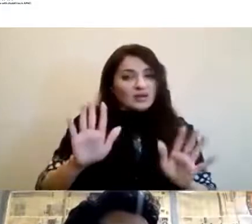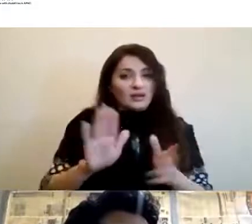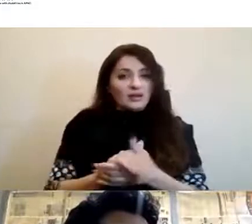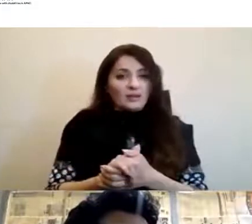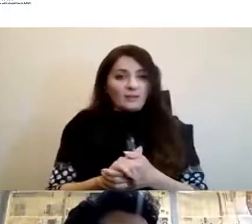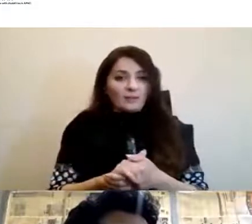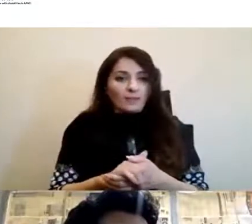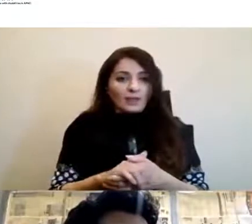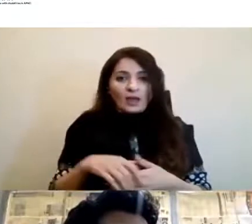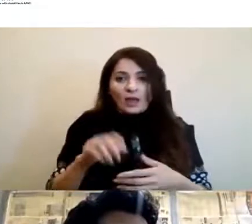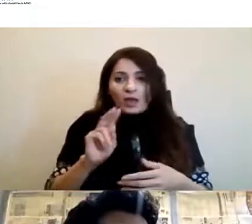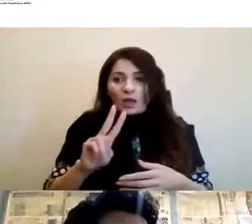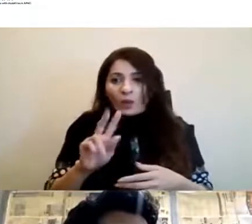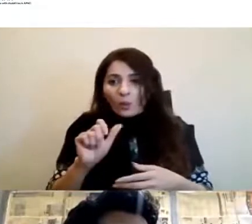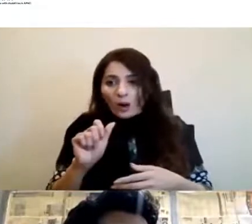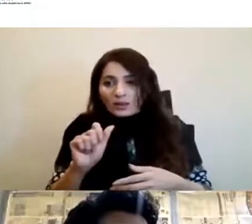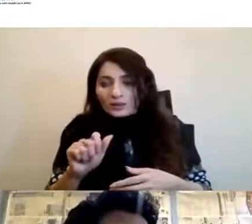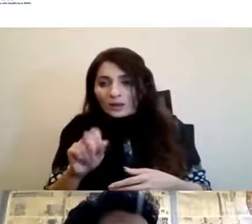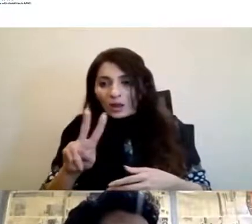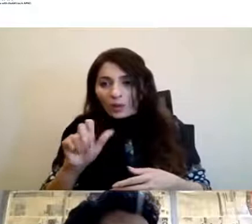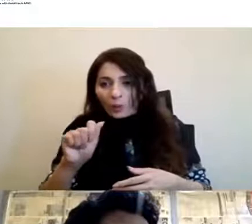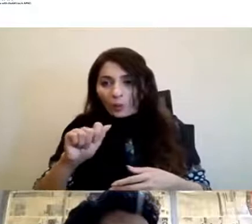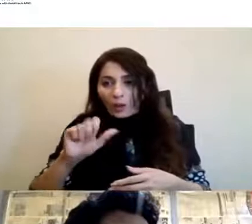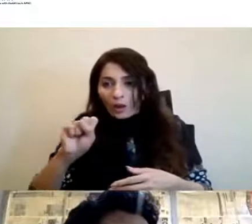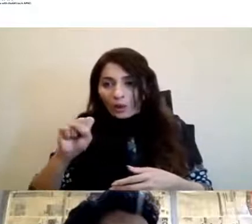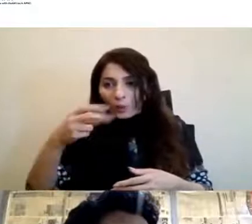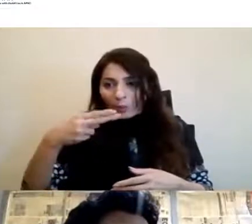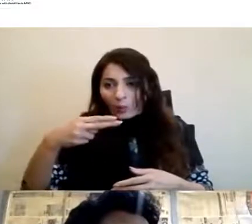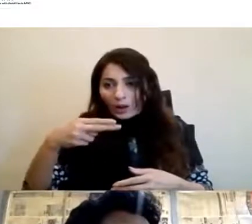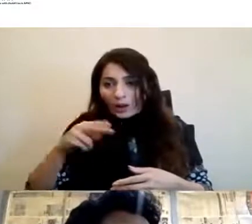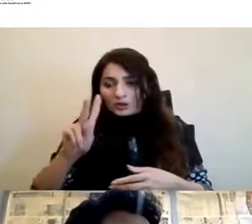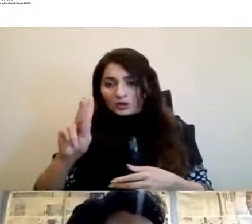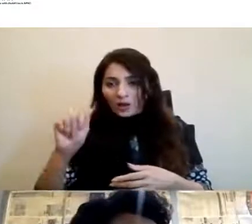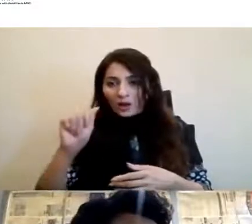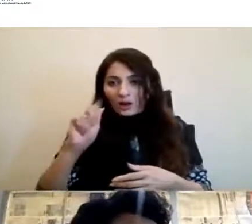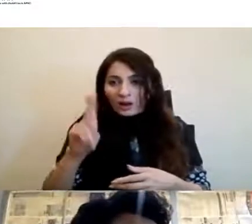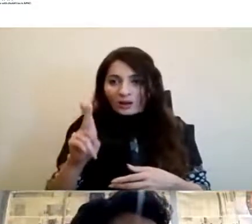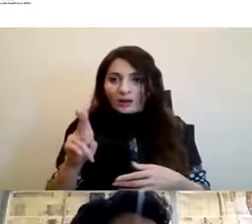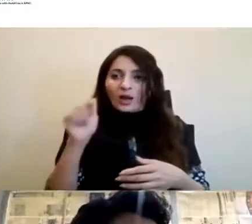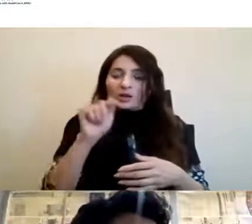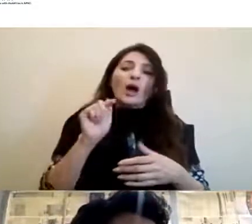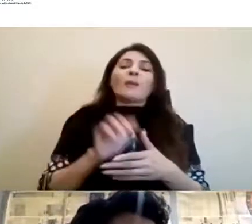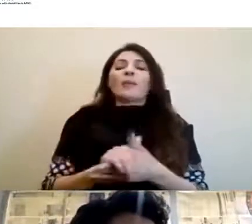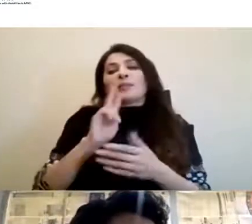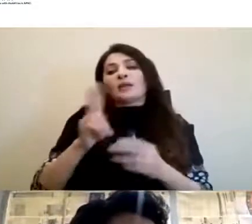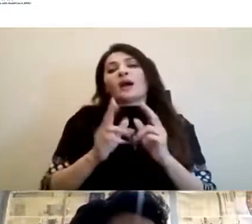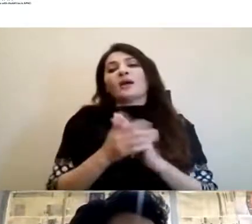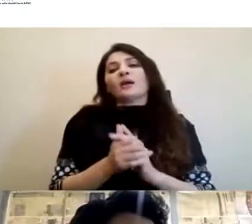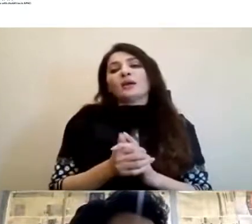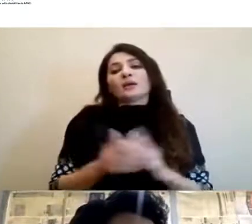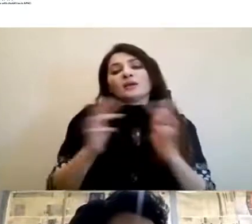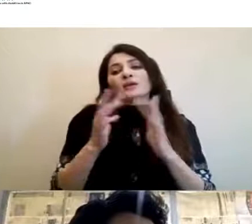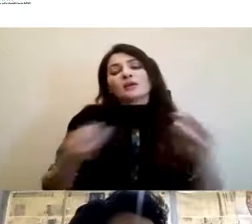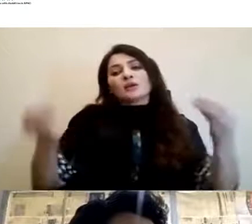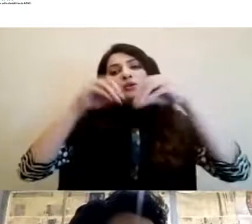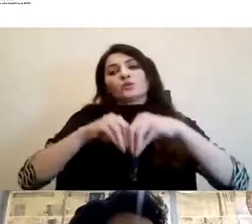share more on what you view as the critical role of government in driving digital inclusion of persons with